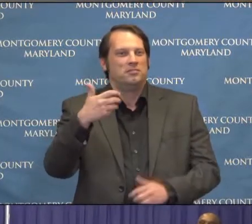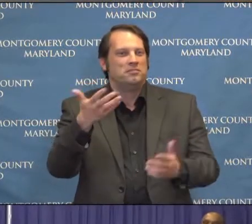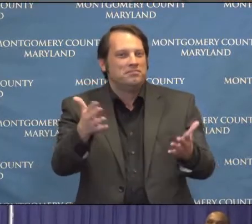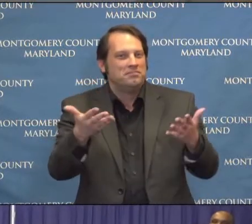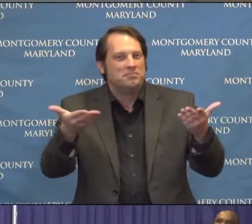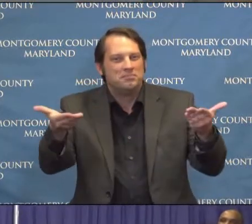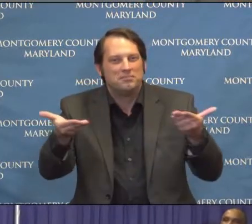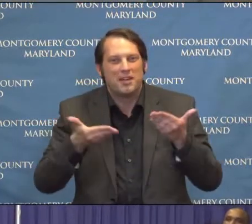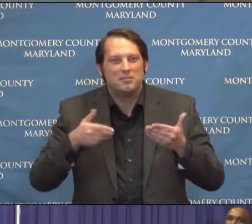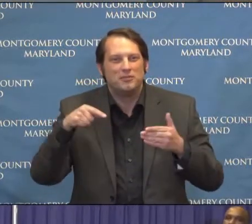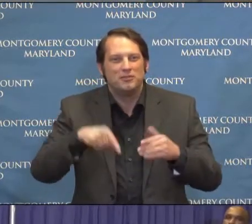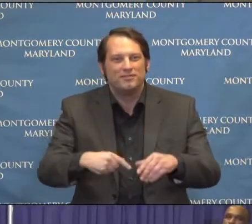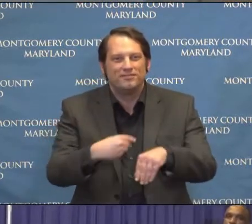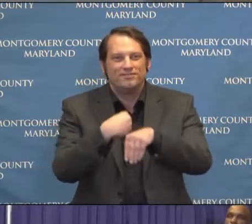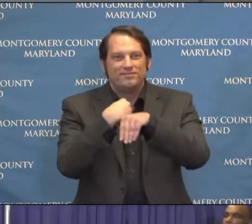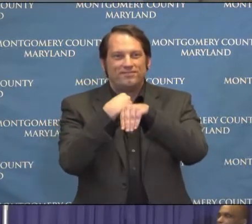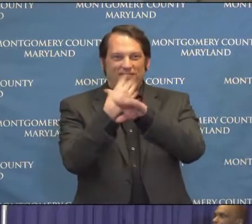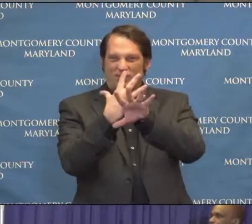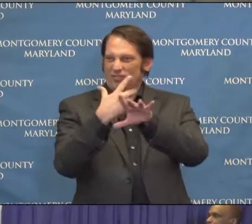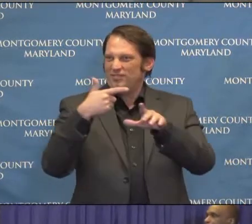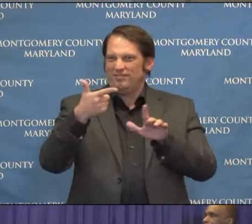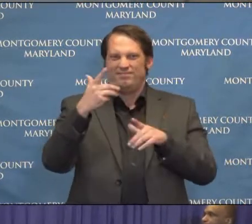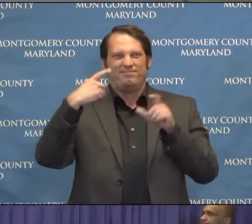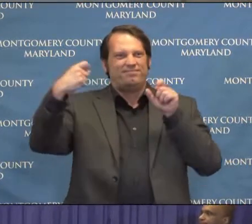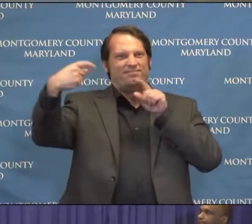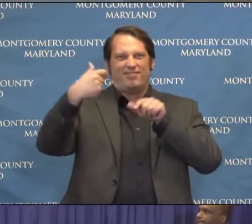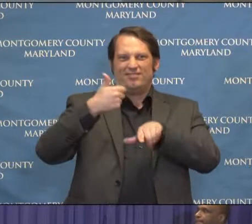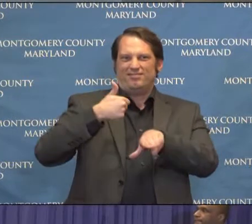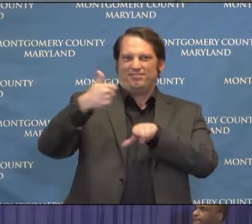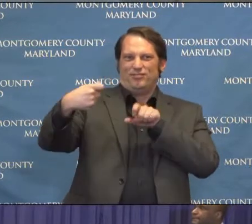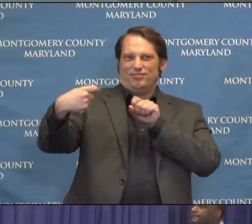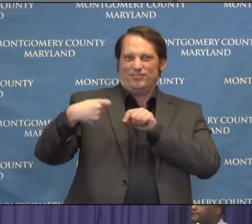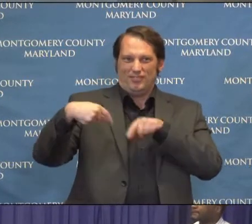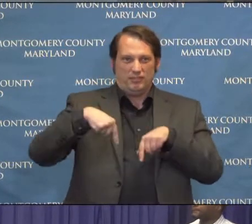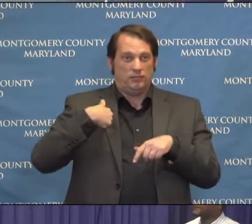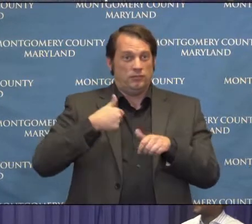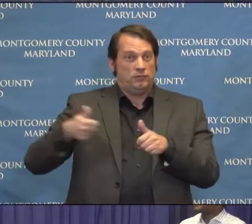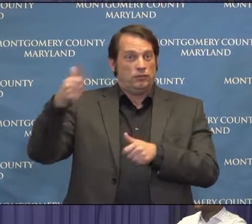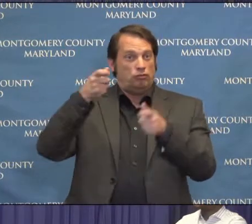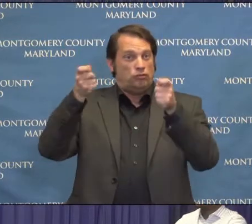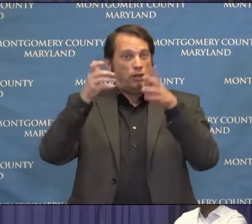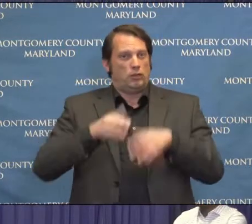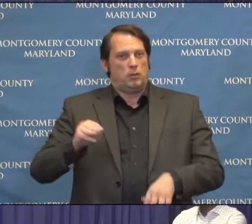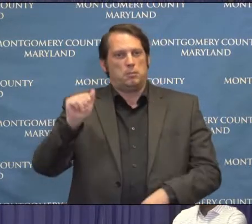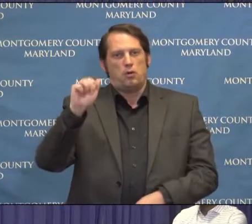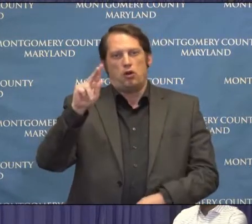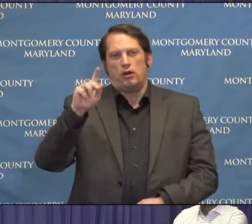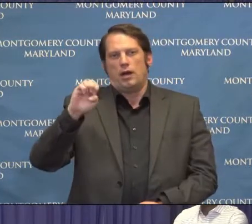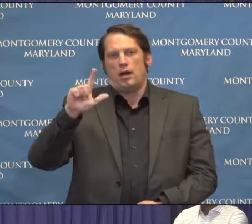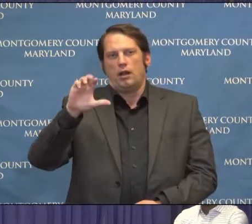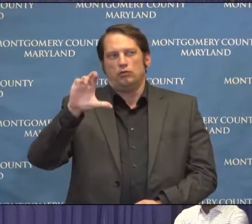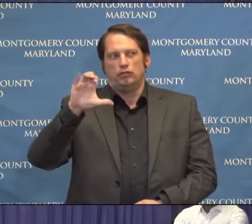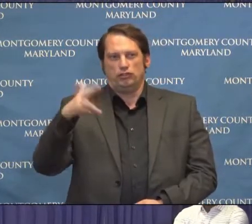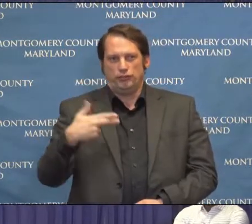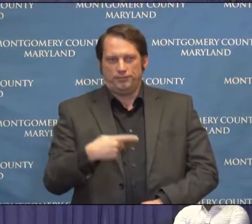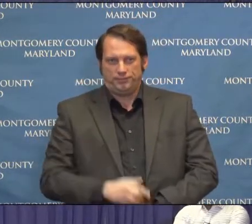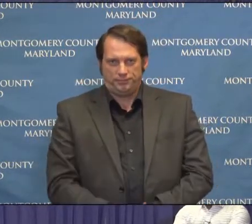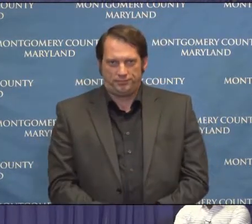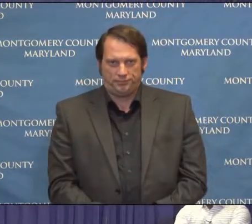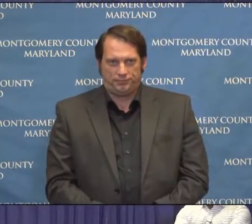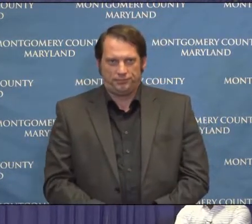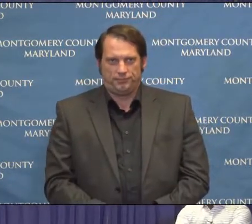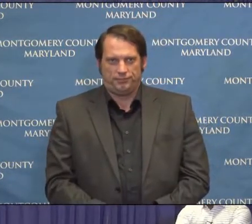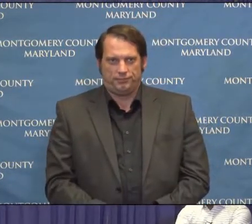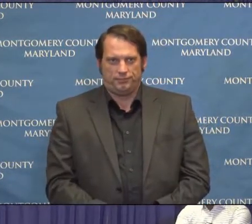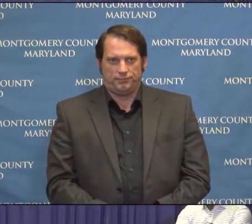hosted by Montgomery County Executive Mark Elrich. The purpose of tonight's event is for you to hear directly from